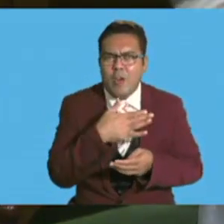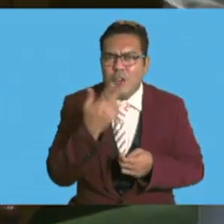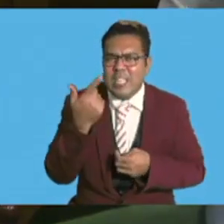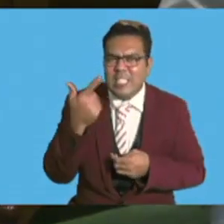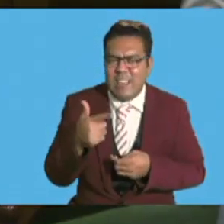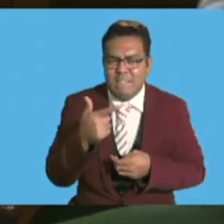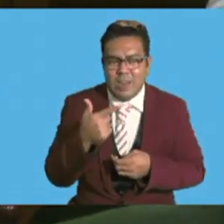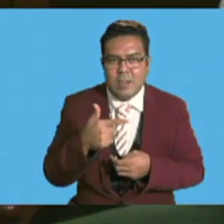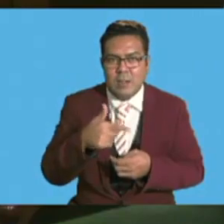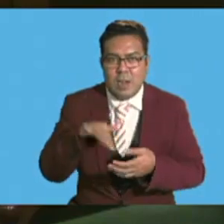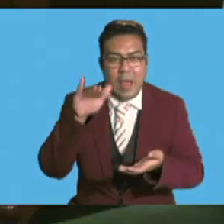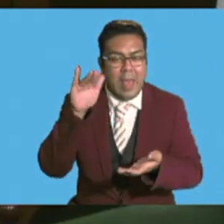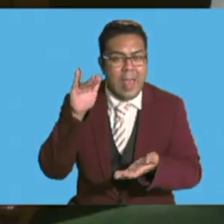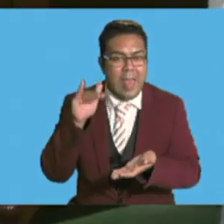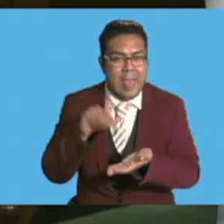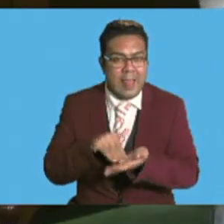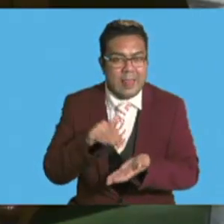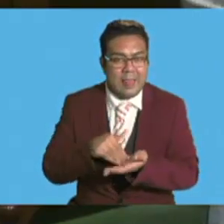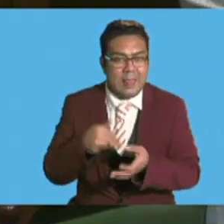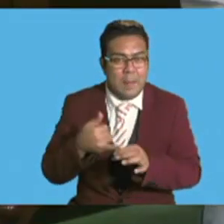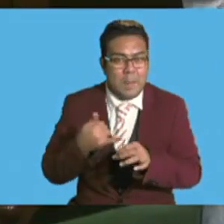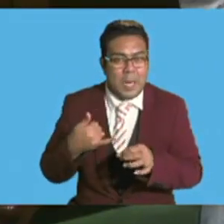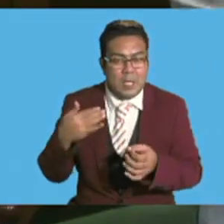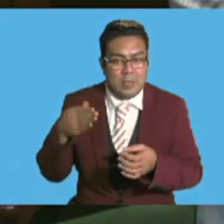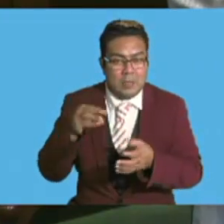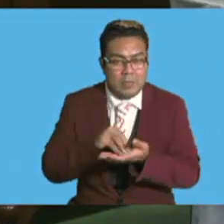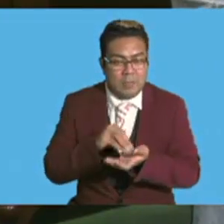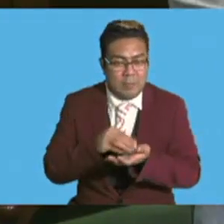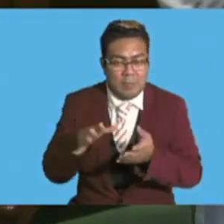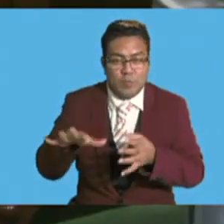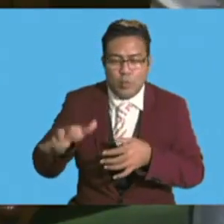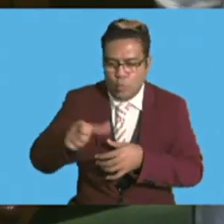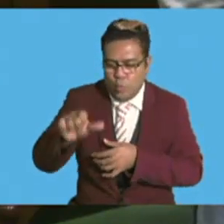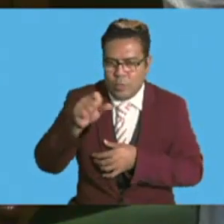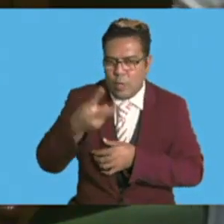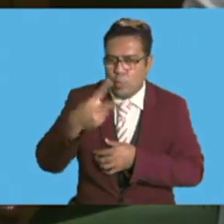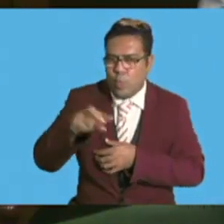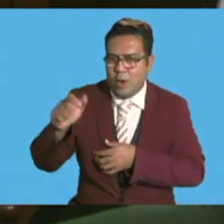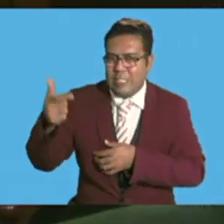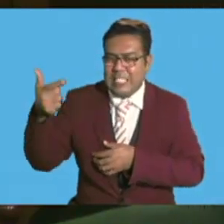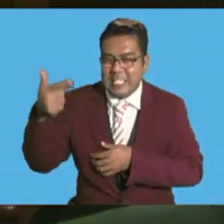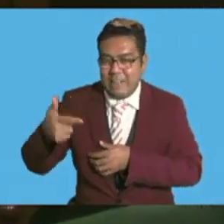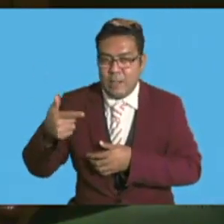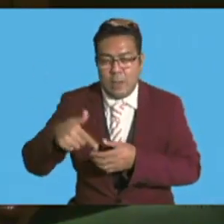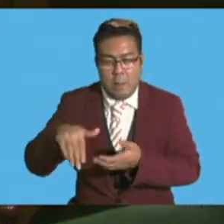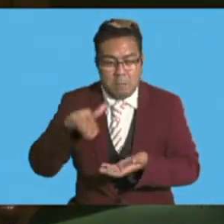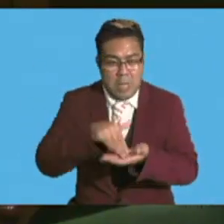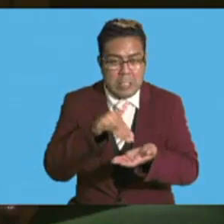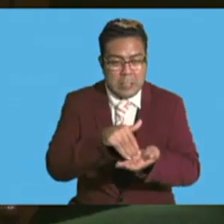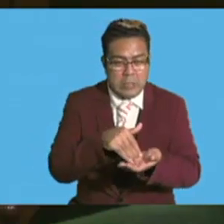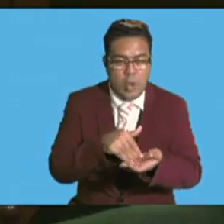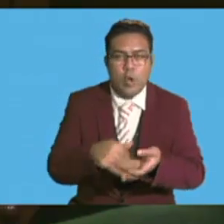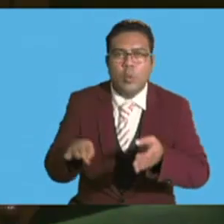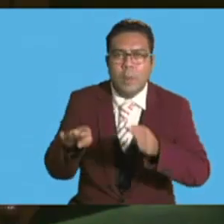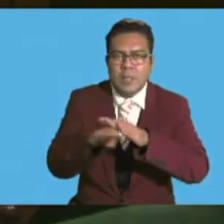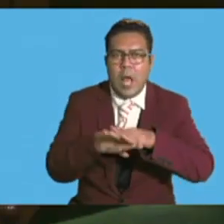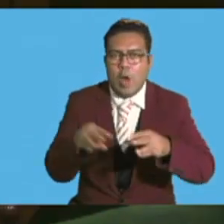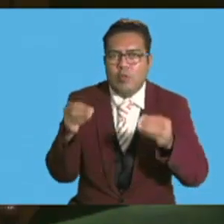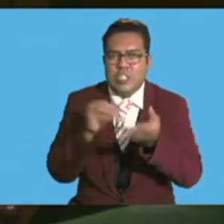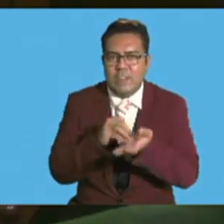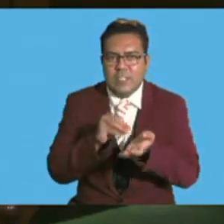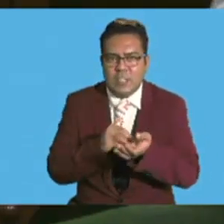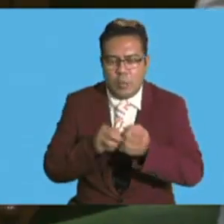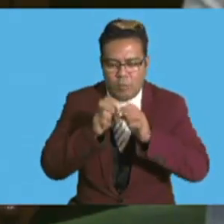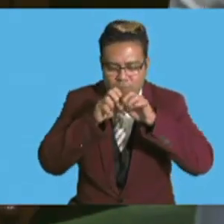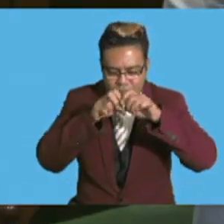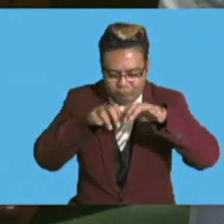facilities all over Fiji, we are beginning to use these 207 facilities to base our services that will reach